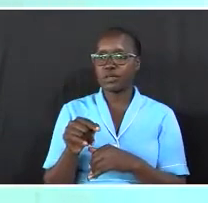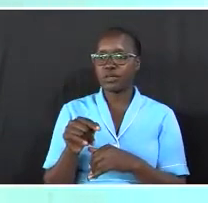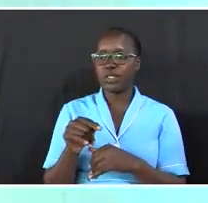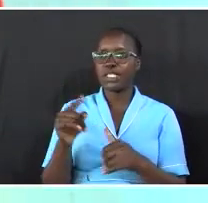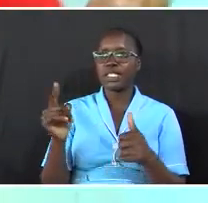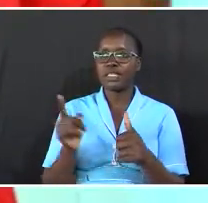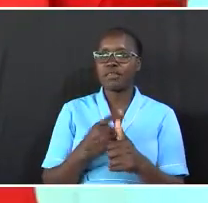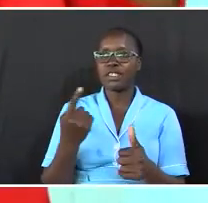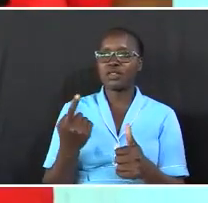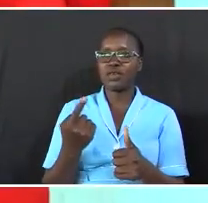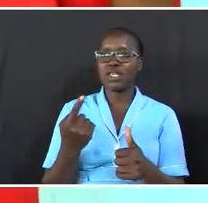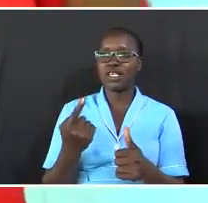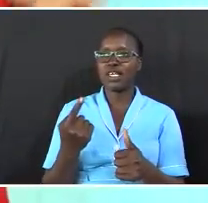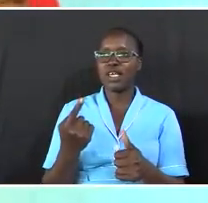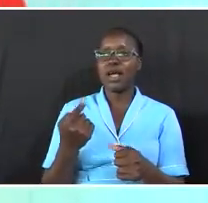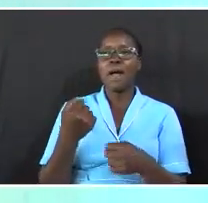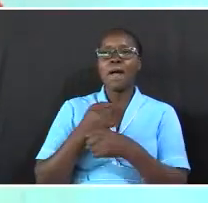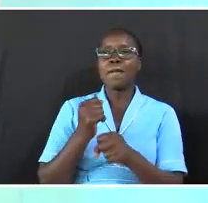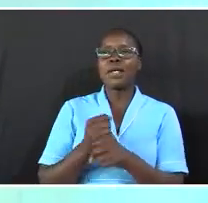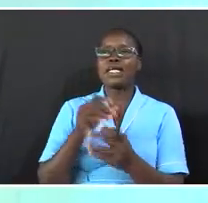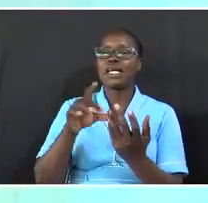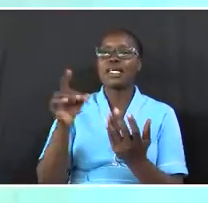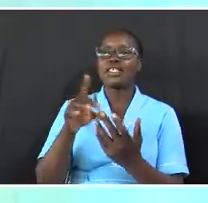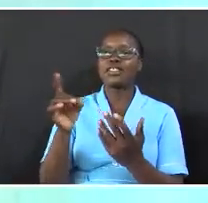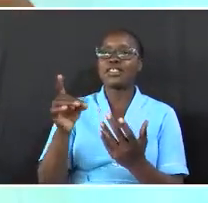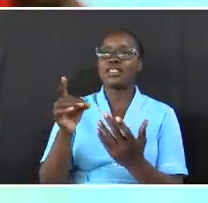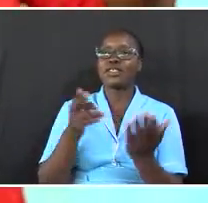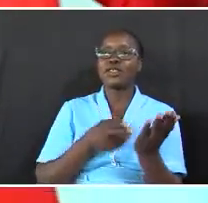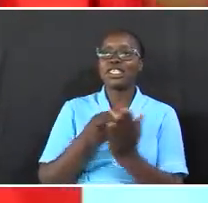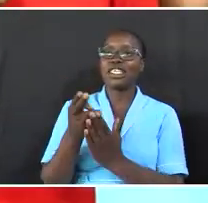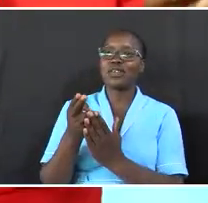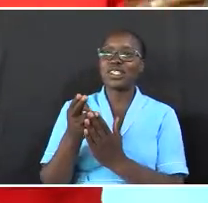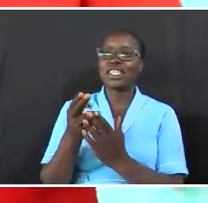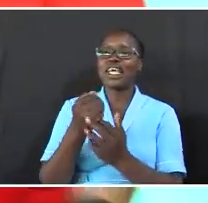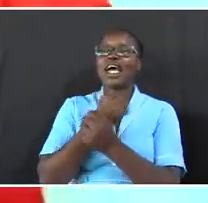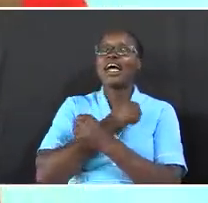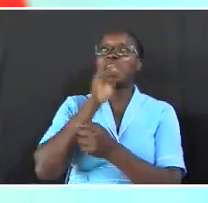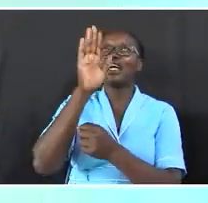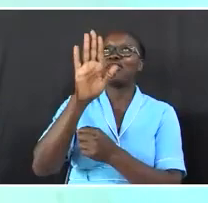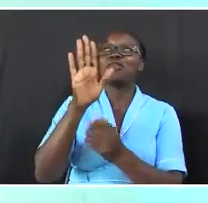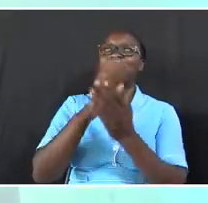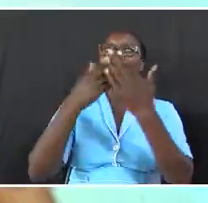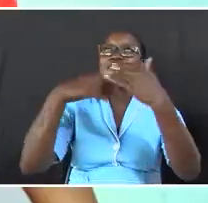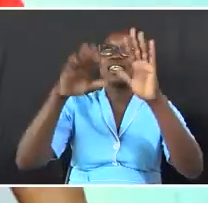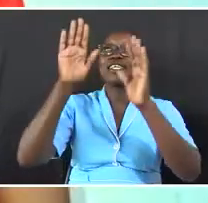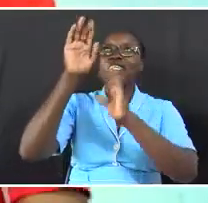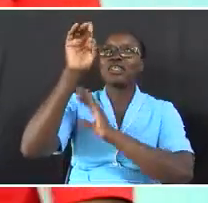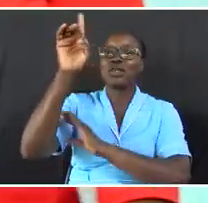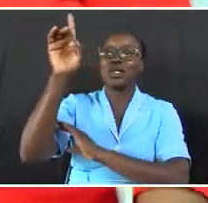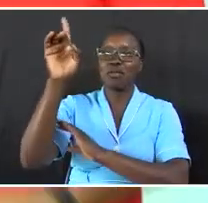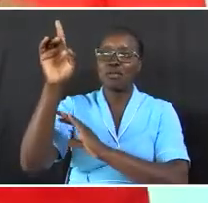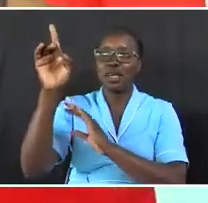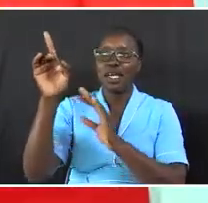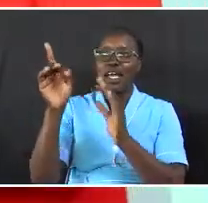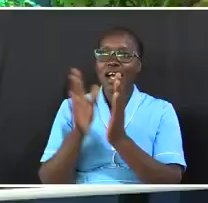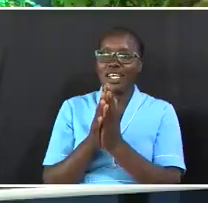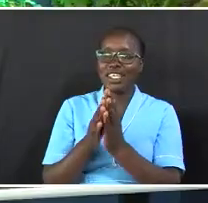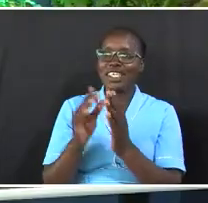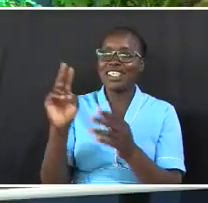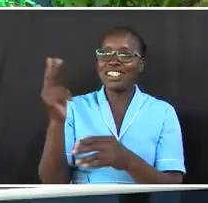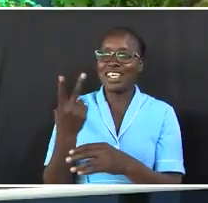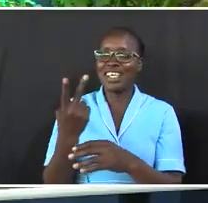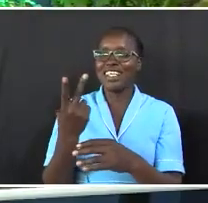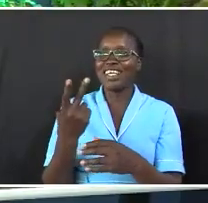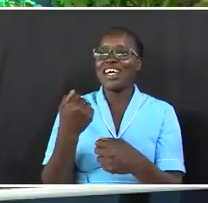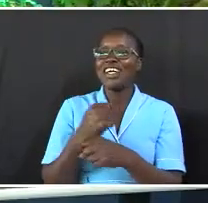The first one was to make a choice to genuinely love him and surrender to him. And the second one is